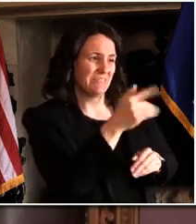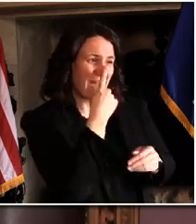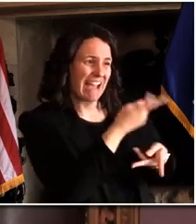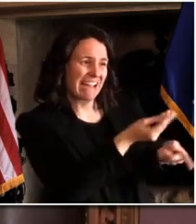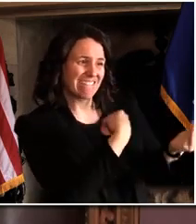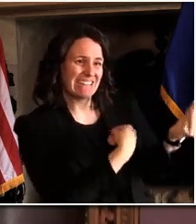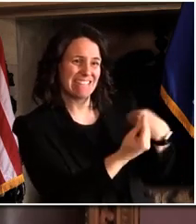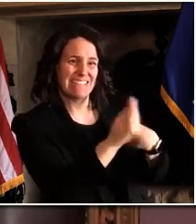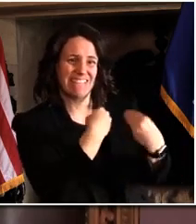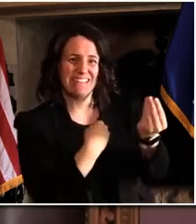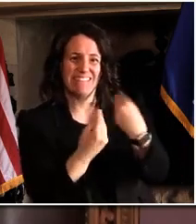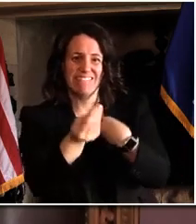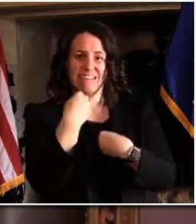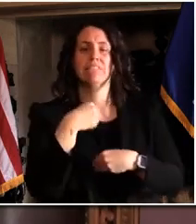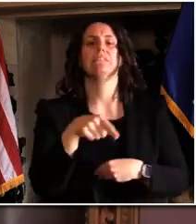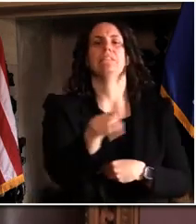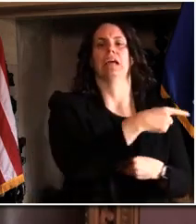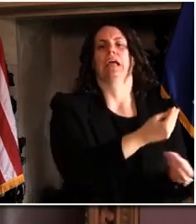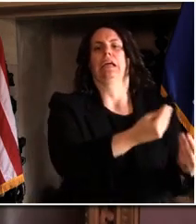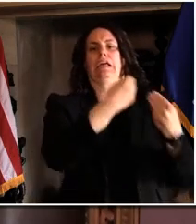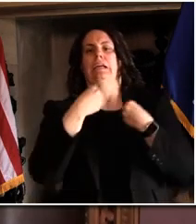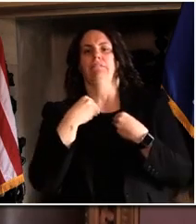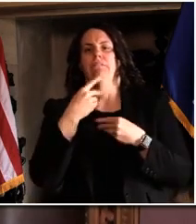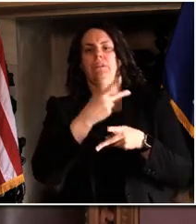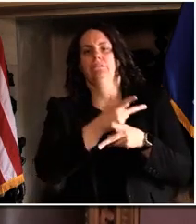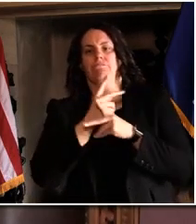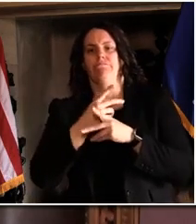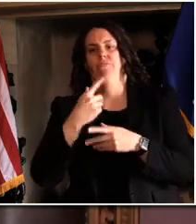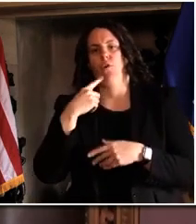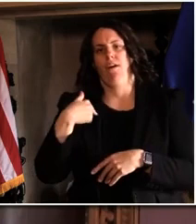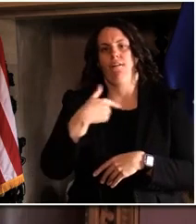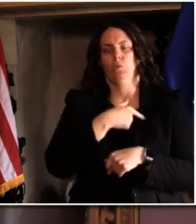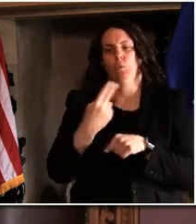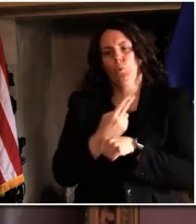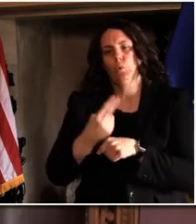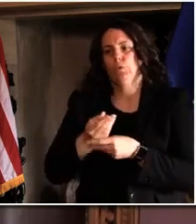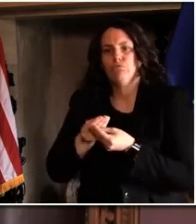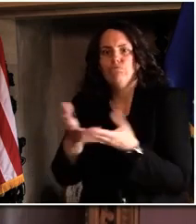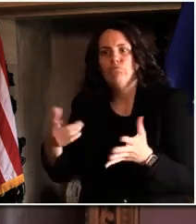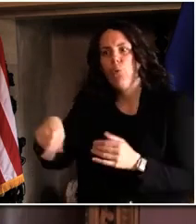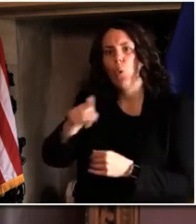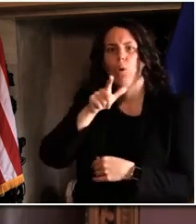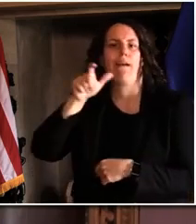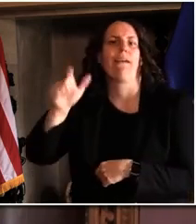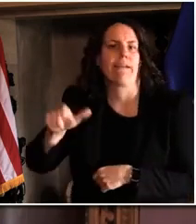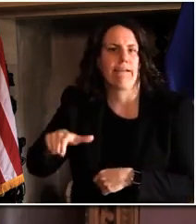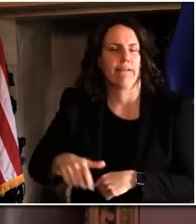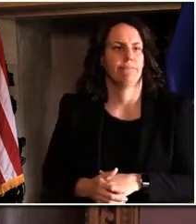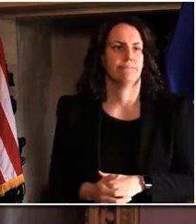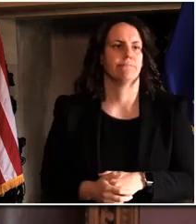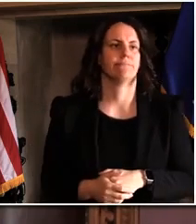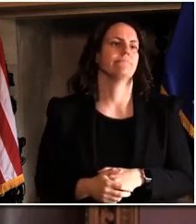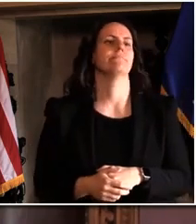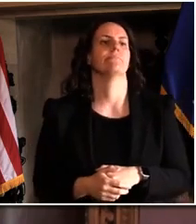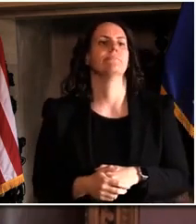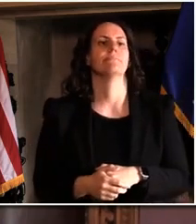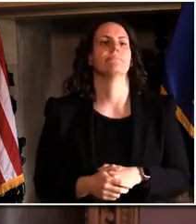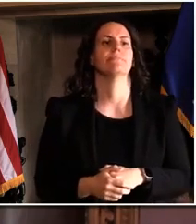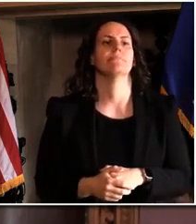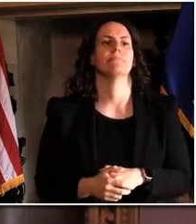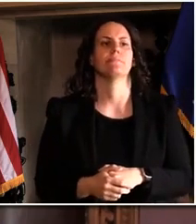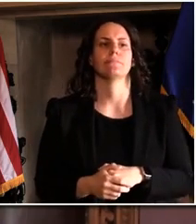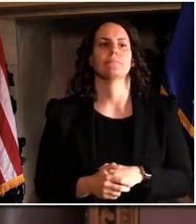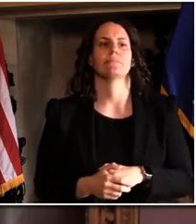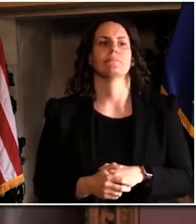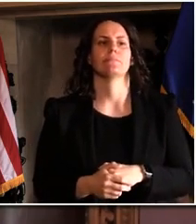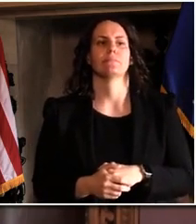The state appreciates any donations, but we're also prepared to pay a fair market value for large quantities of this equipment